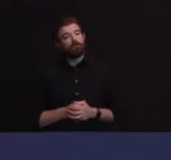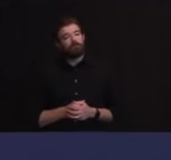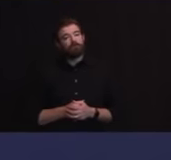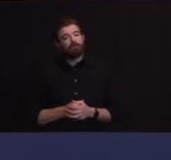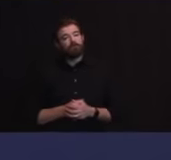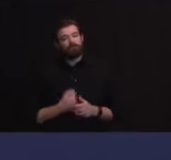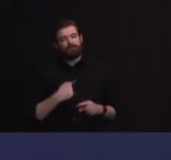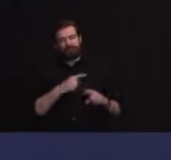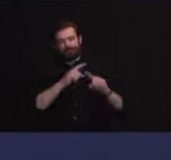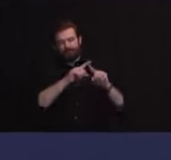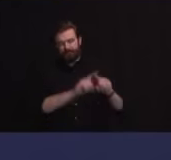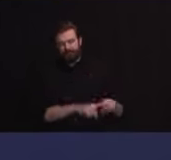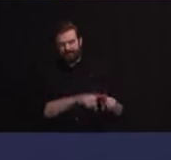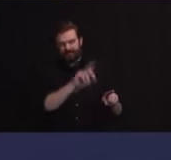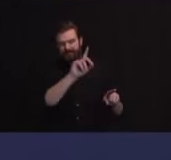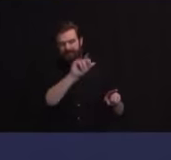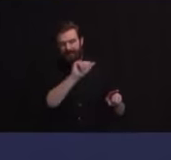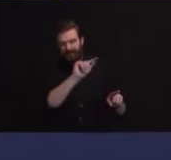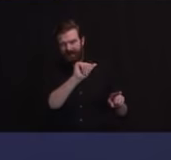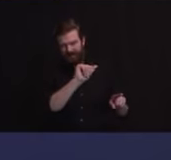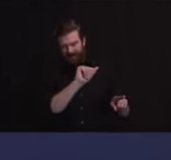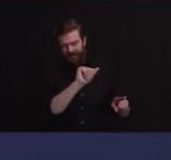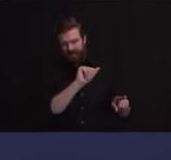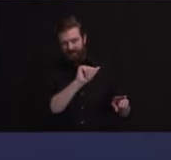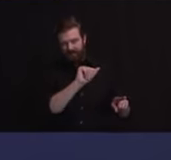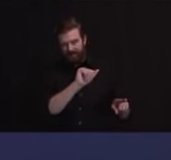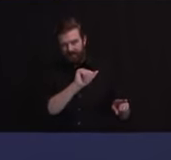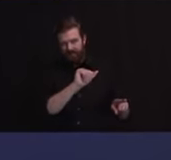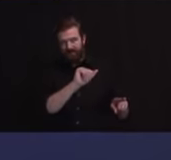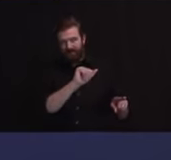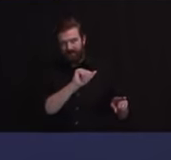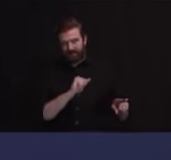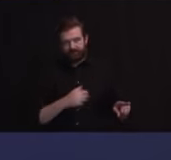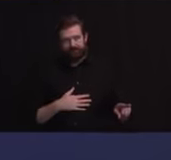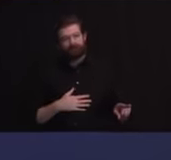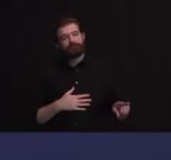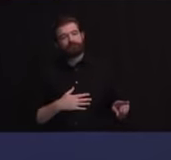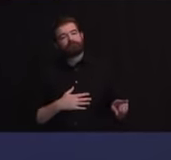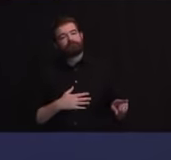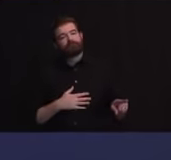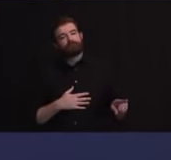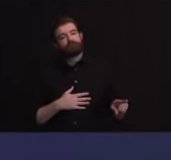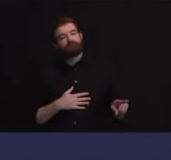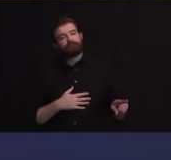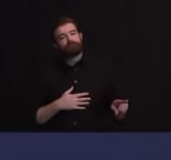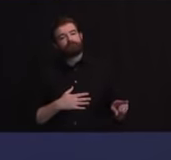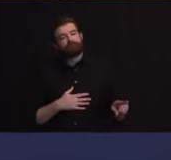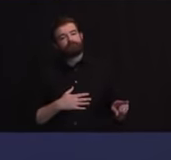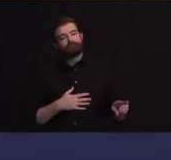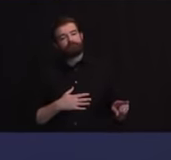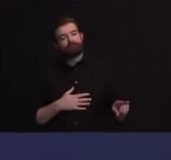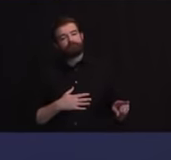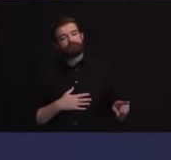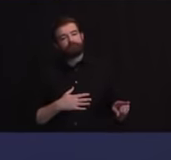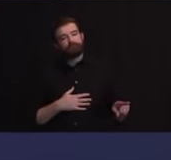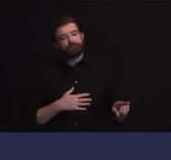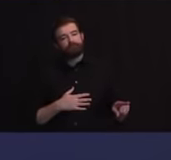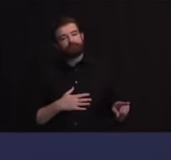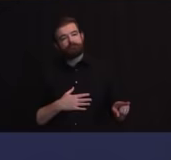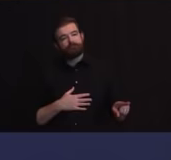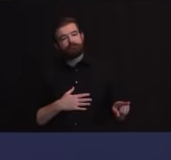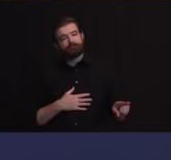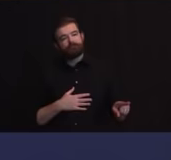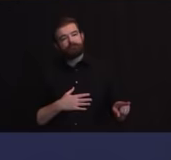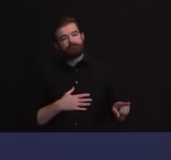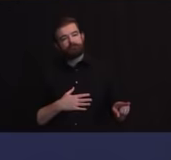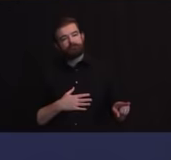on, is this data that I carry around with me and put under my pillow at night, which is